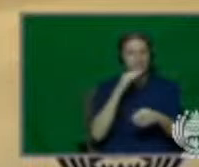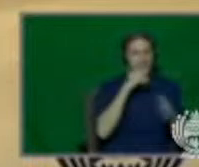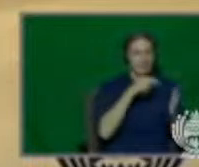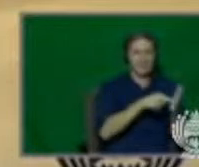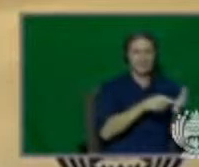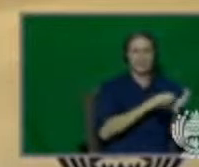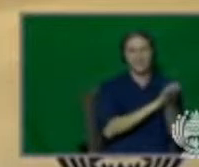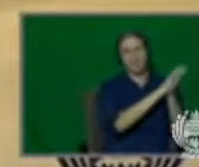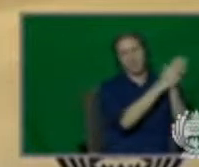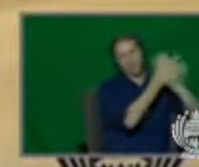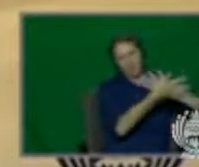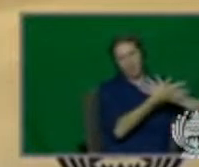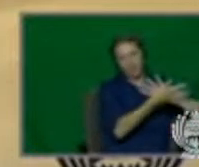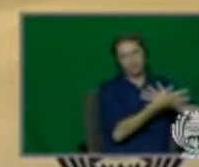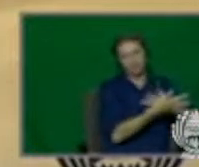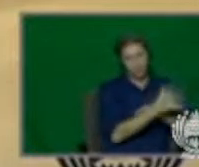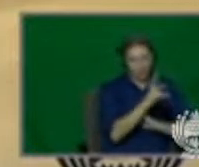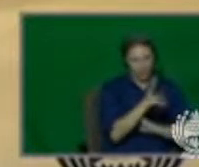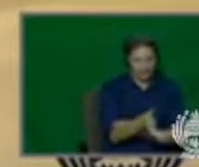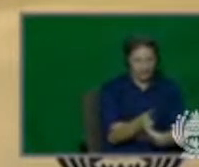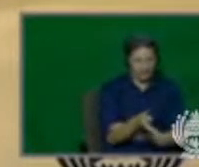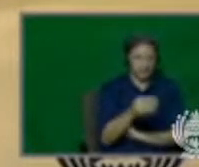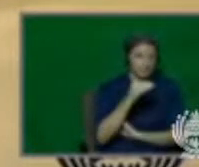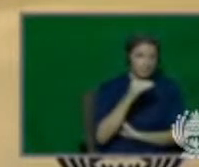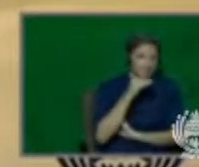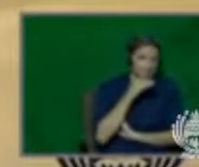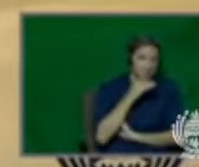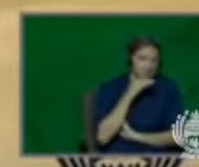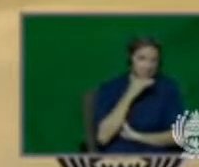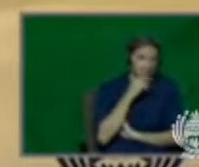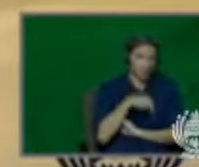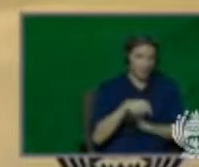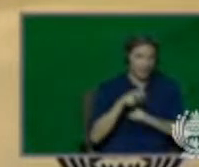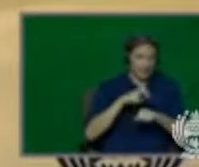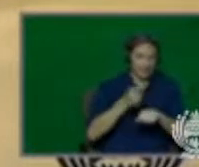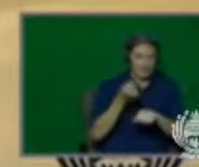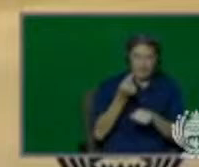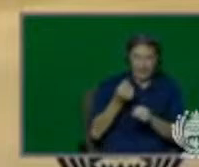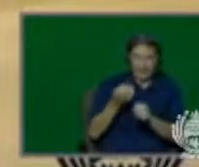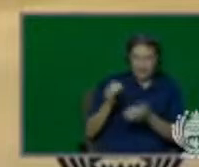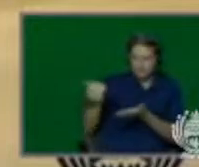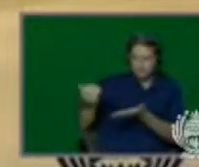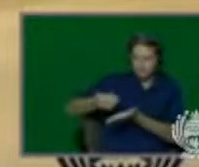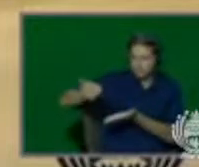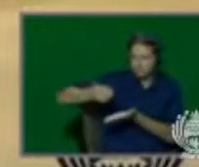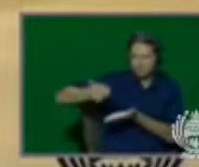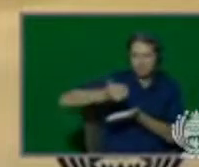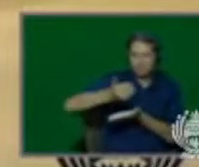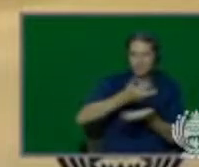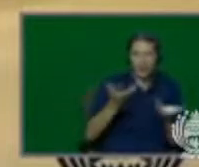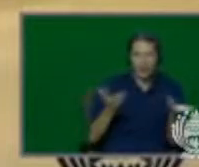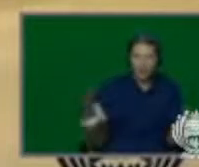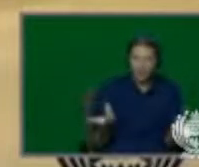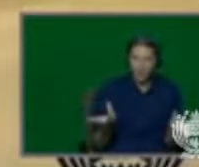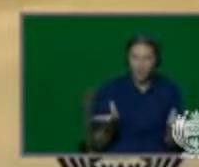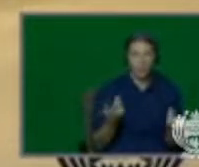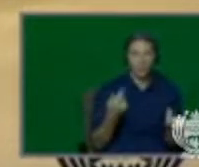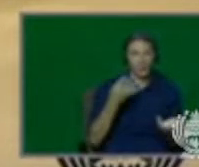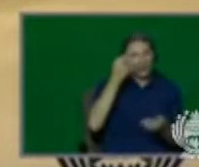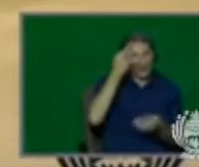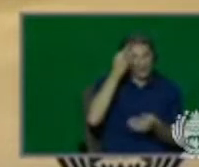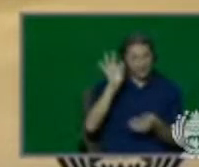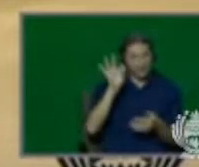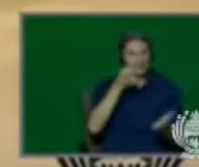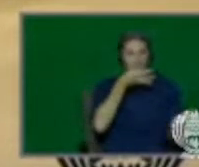to those people. To raise the revenue needed, the government proposes to increase the